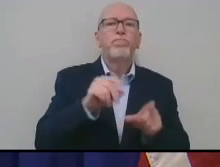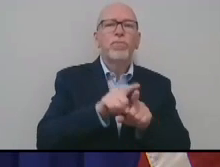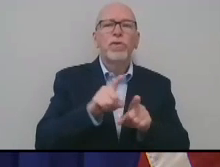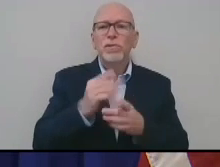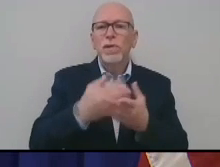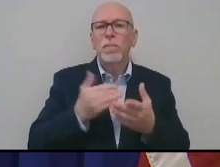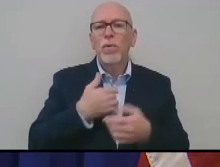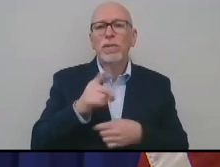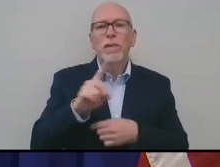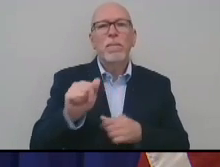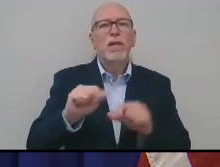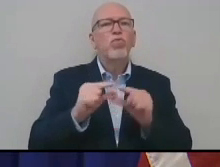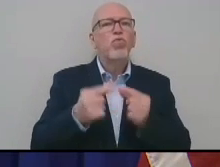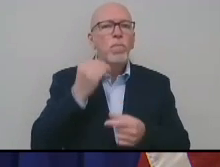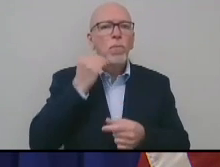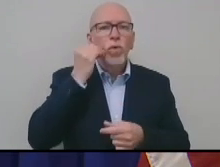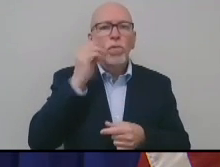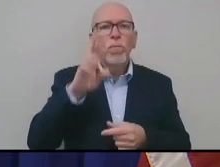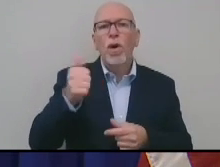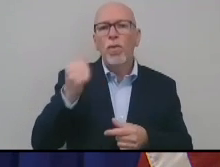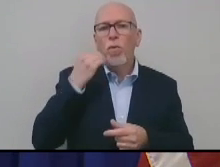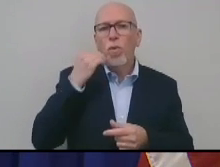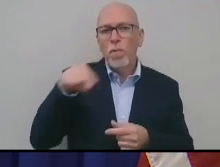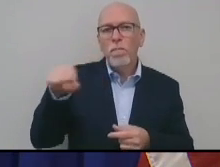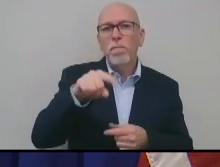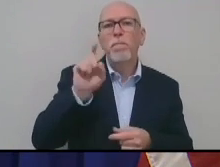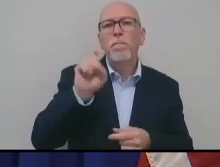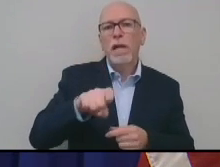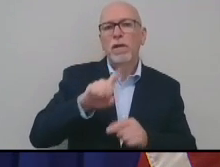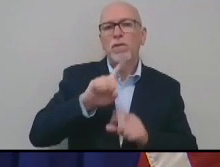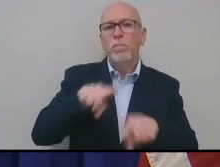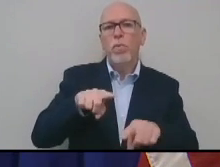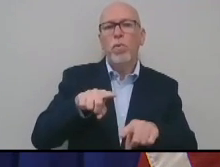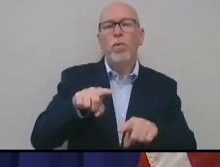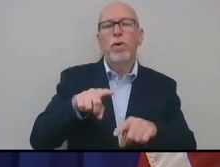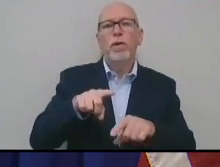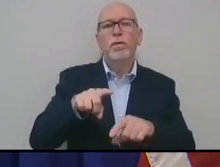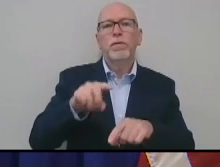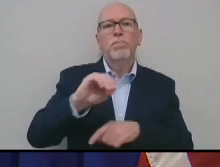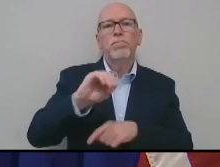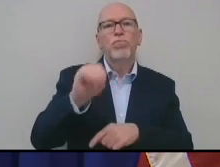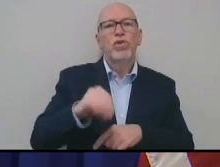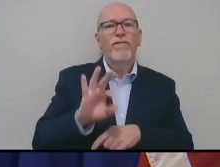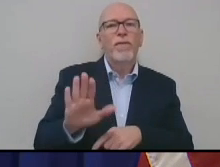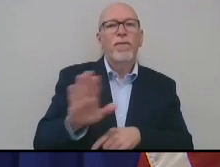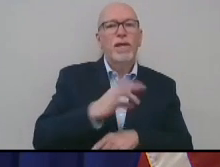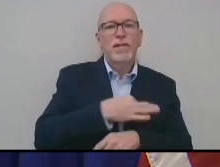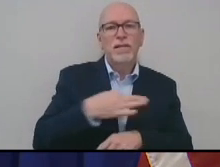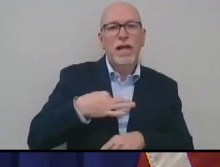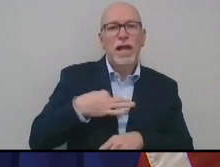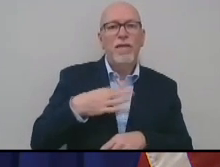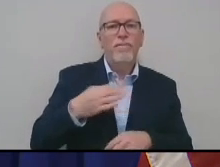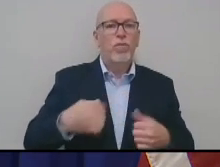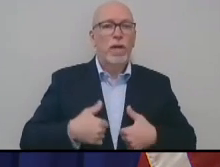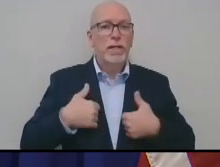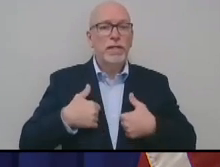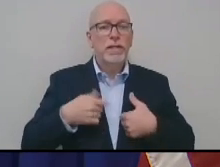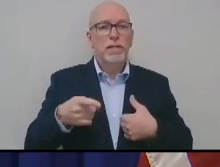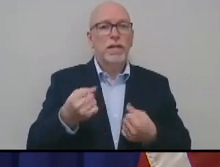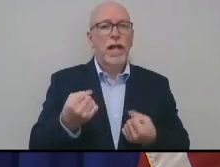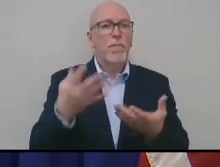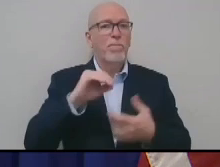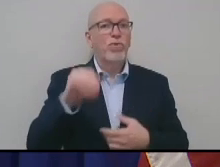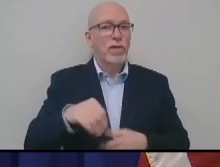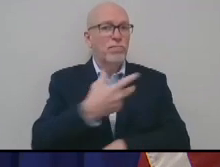group homes and other homes to report the percentage of their staff and residents that are immunized. And